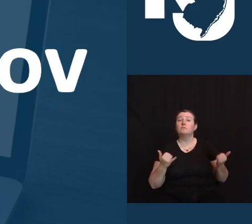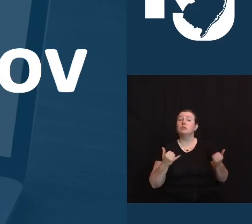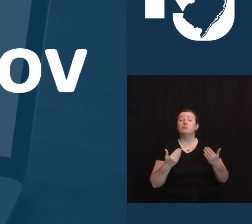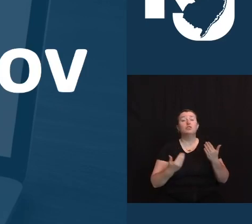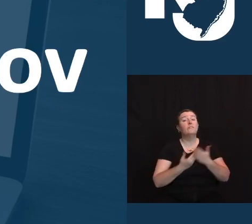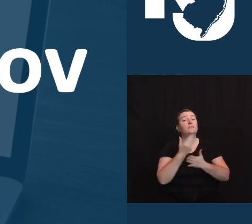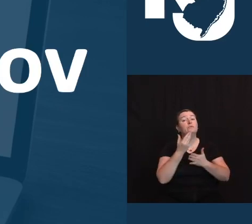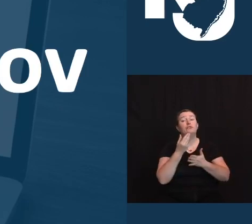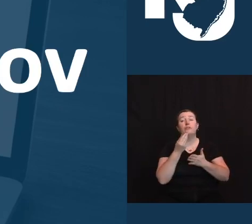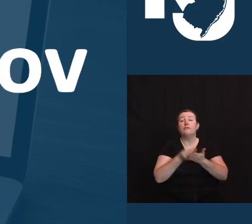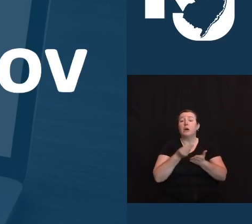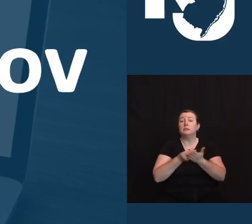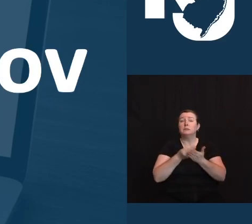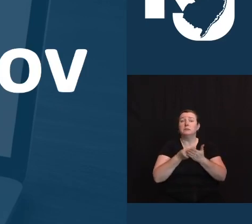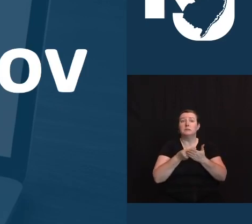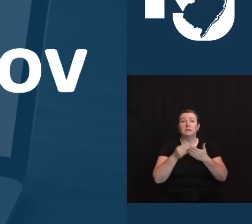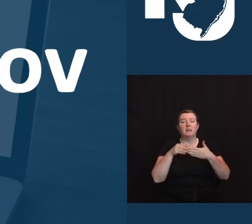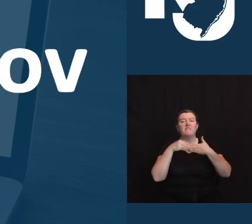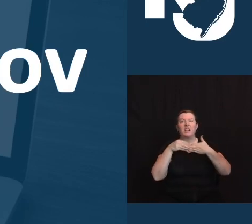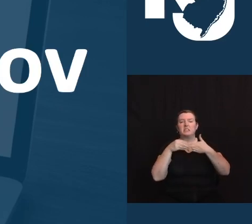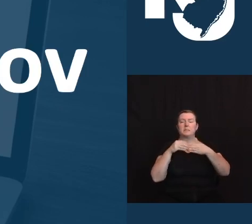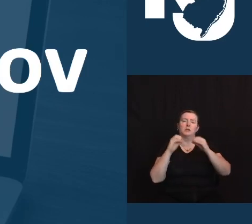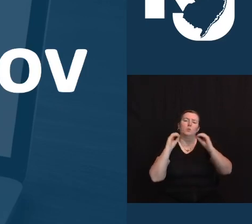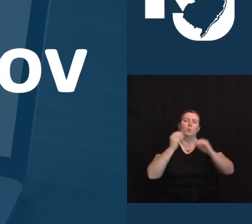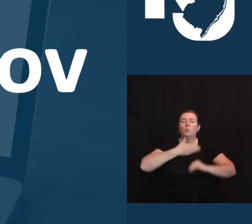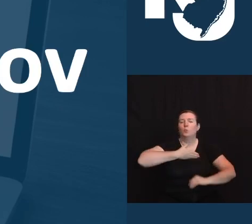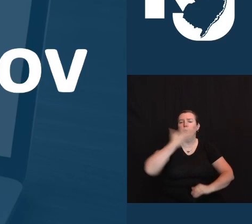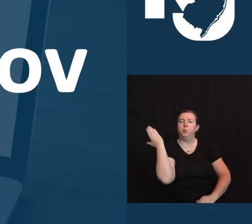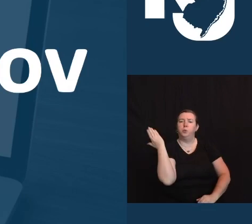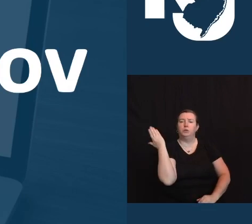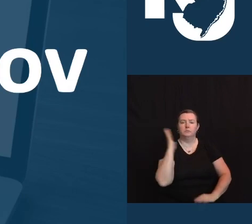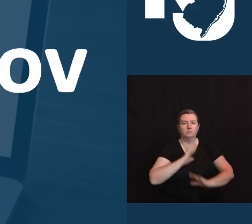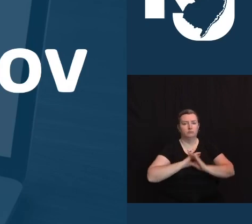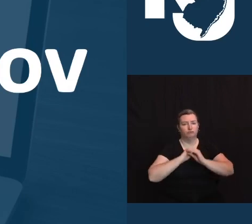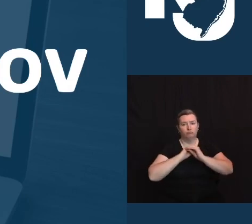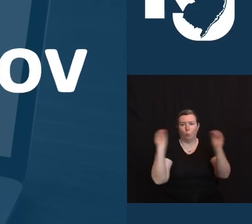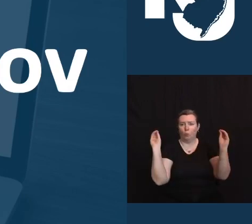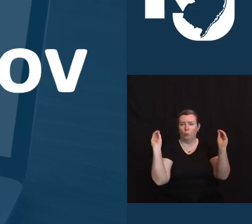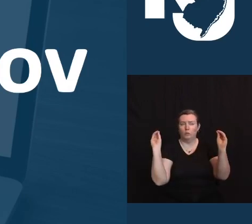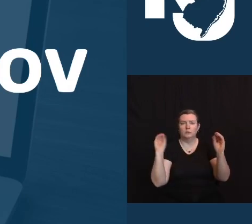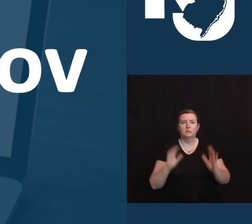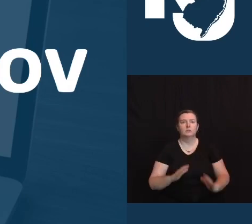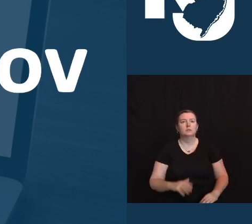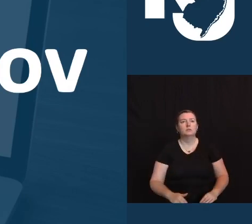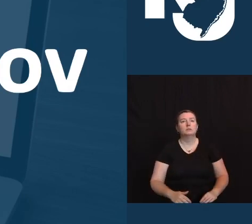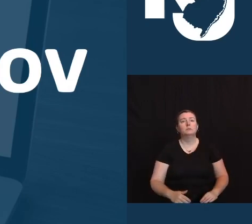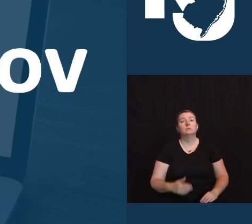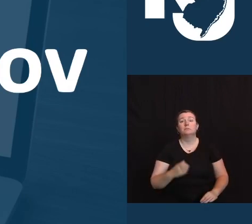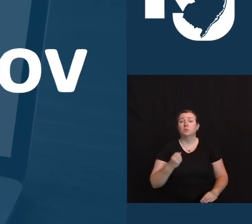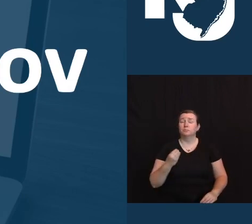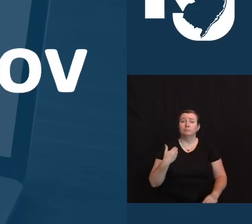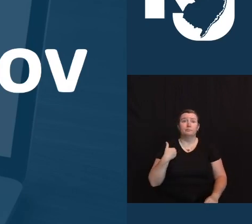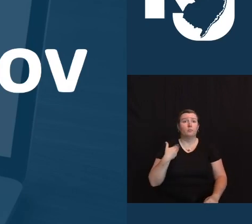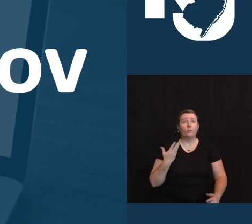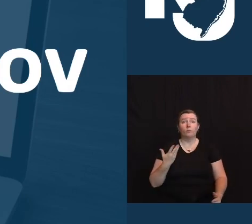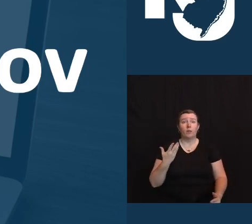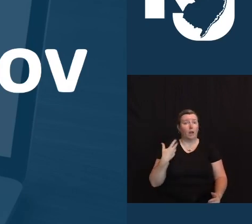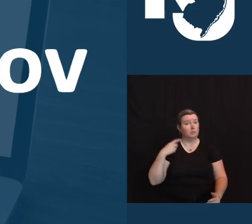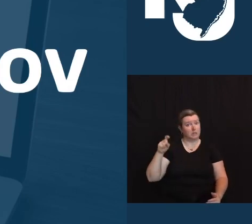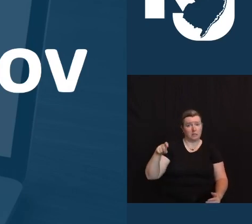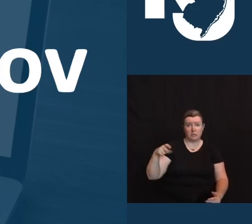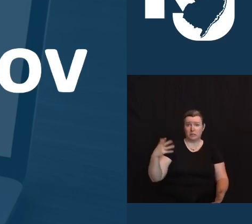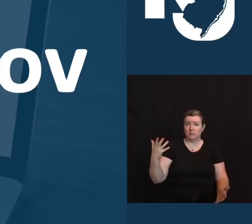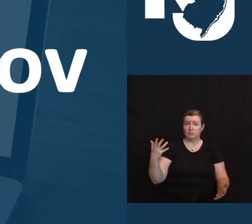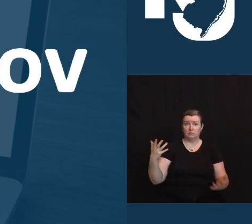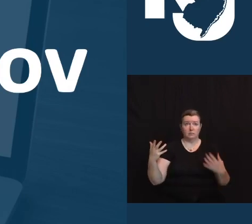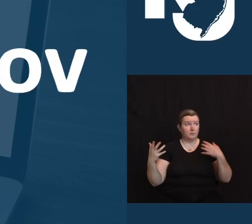come. Zero. What New Jersey has gotten back is a drop in the bucket compared to our needs. Moreover, you